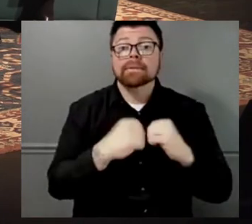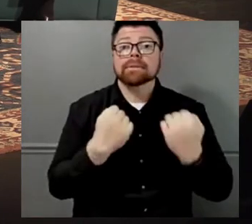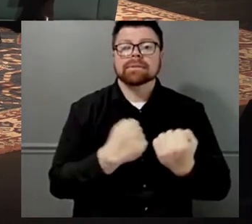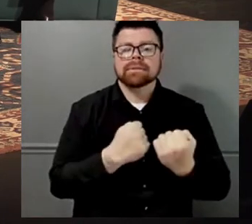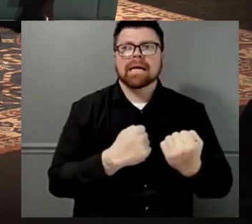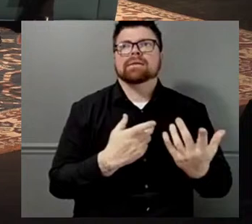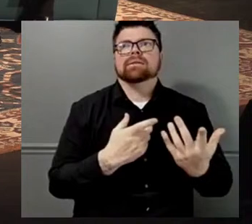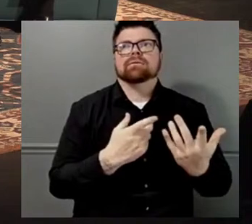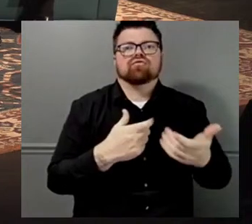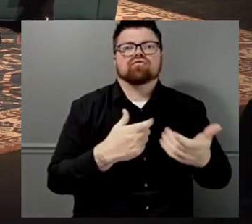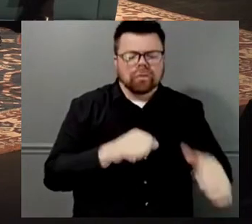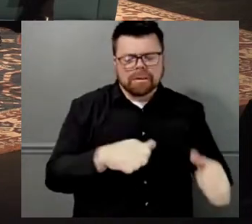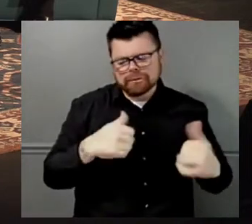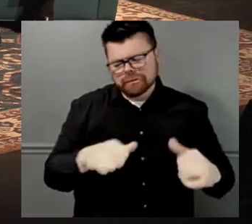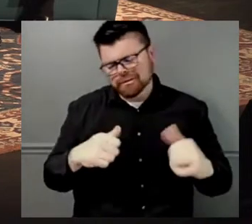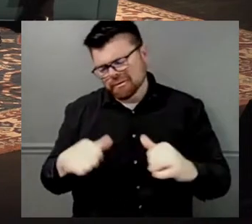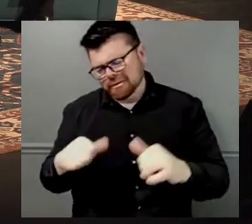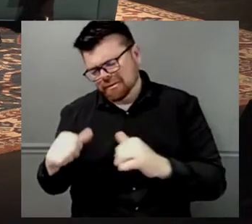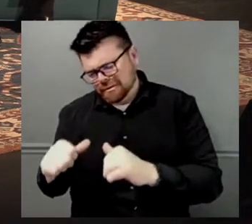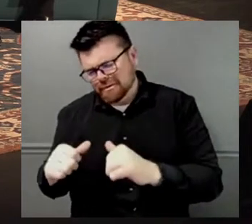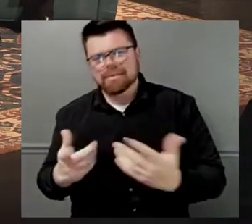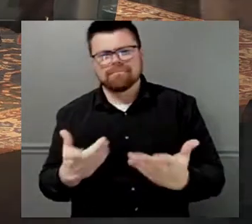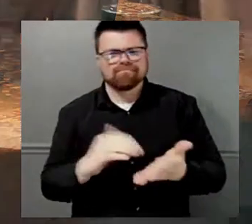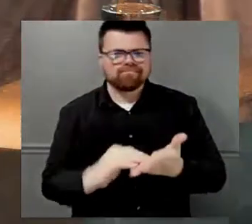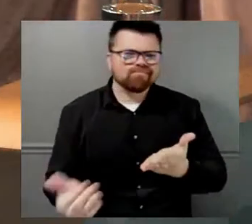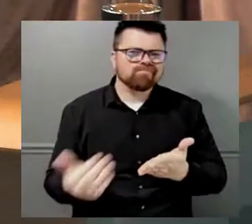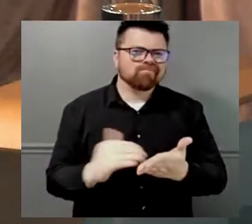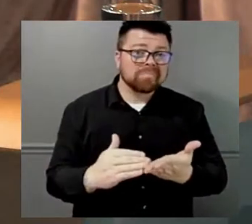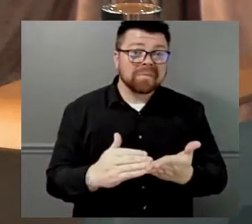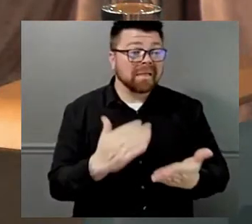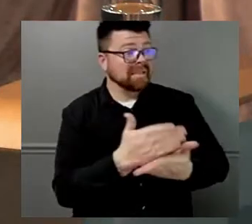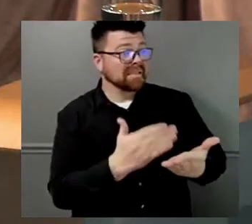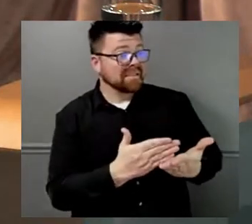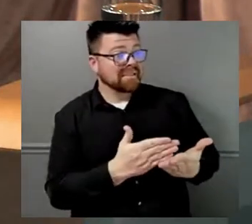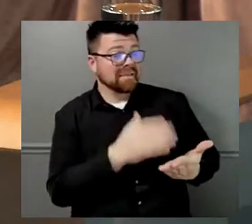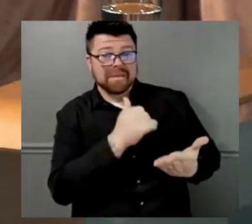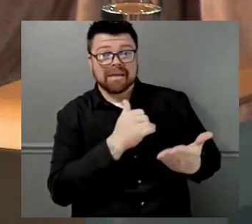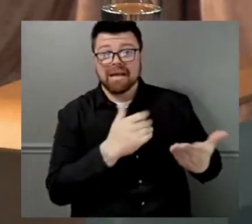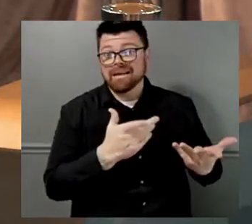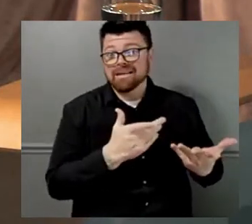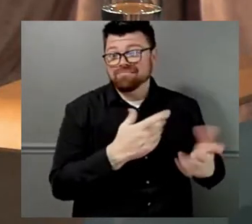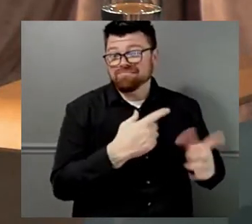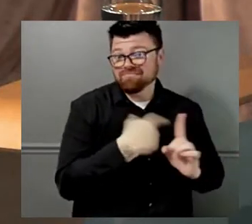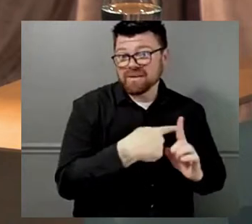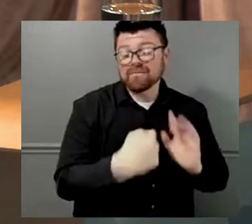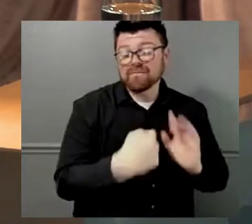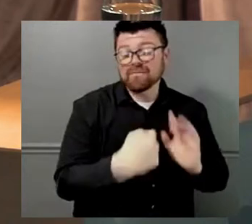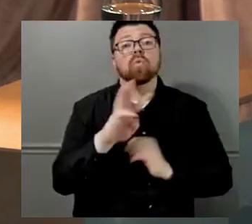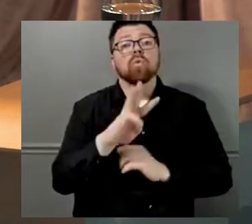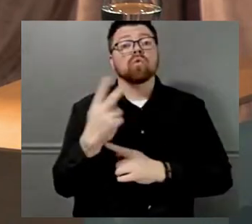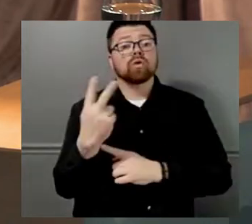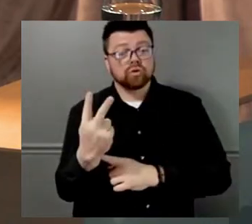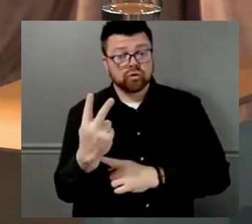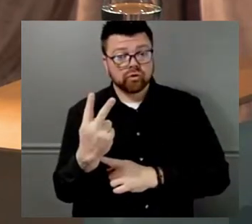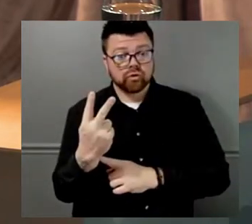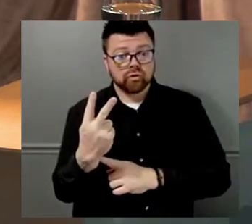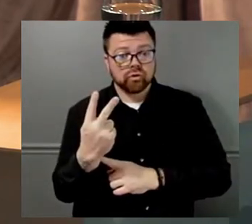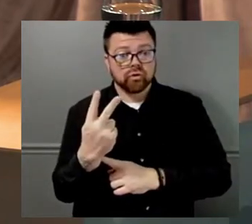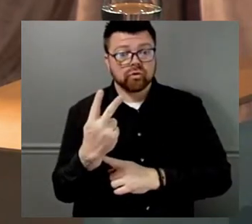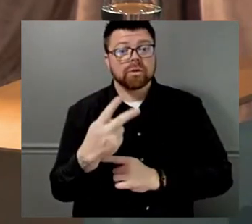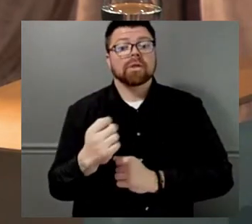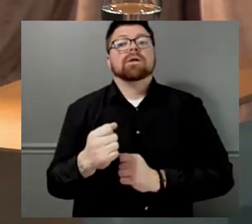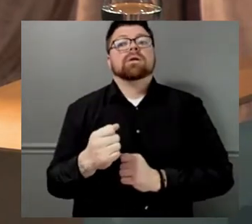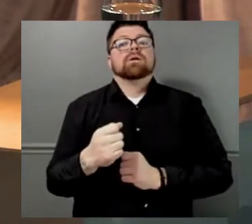various ways, some of them not so healthy. World War II, with the internment of the Japanese, I think we have all